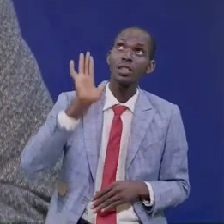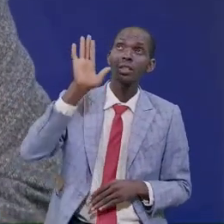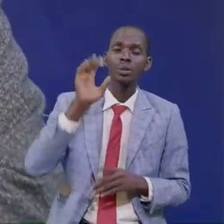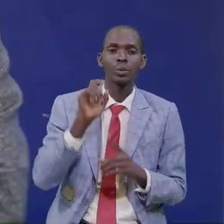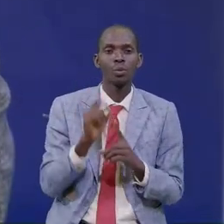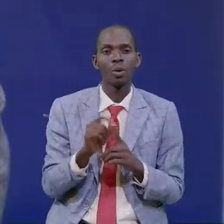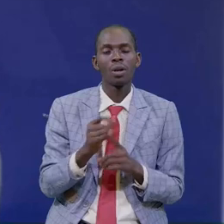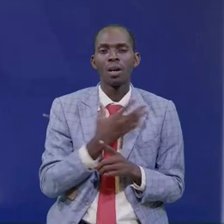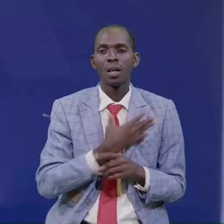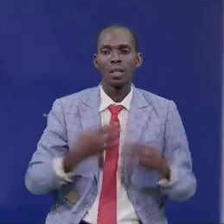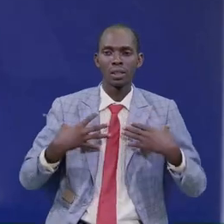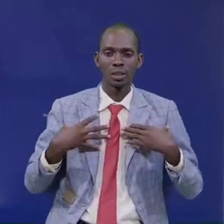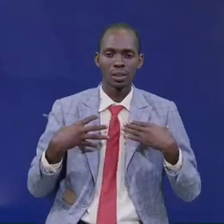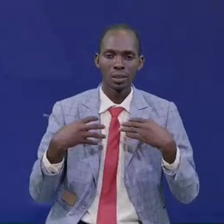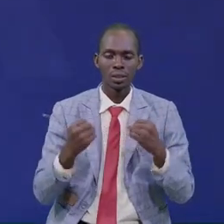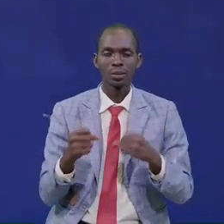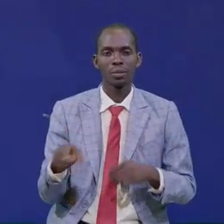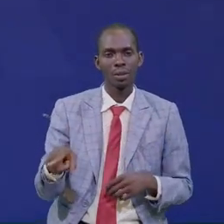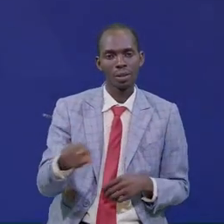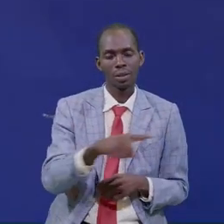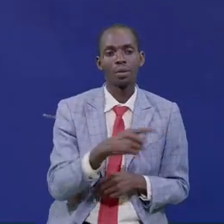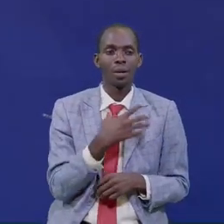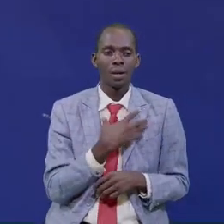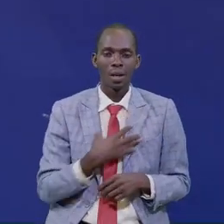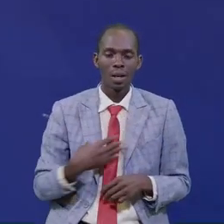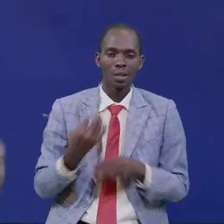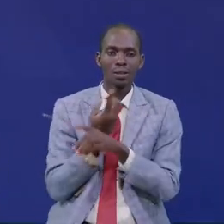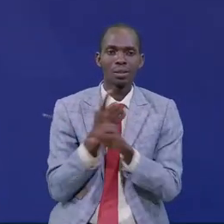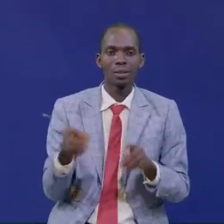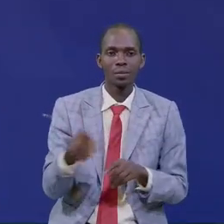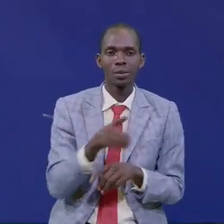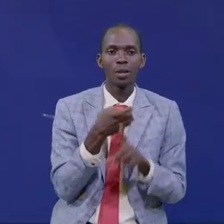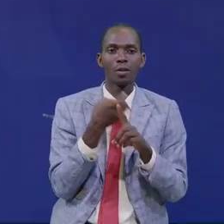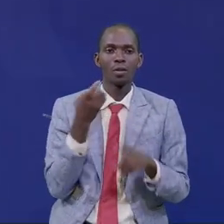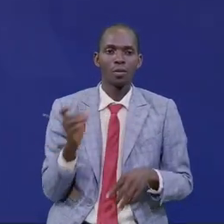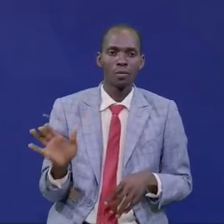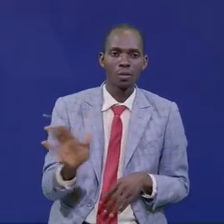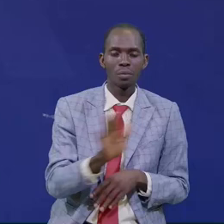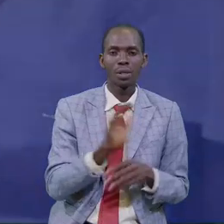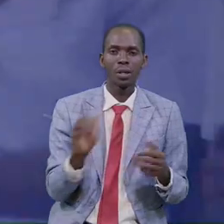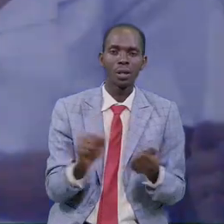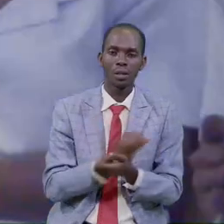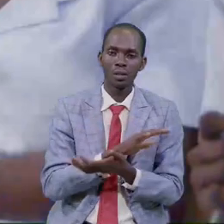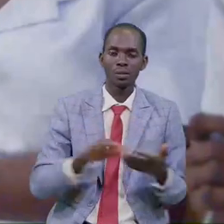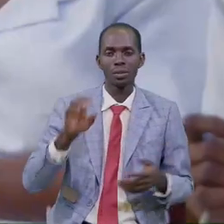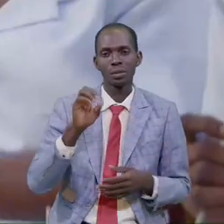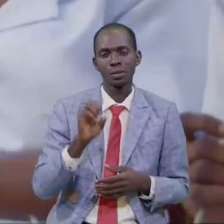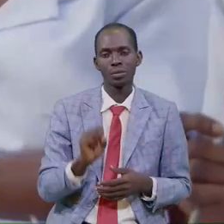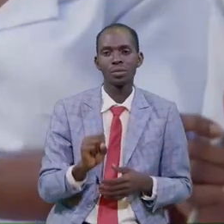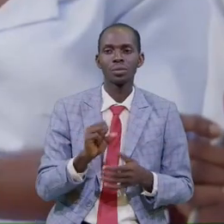healed them. Et les guérit. And delivered them from their